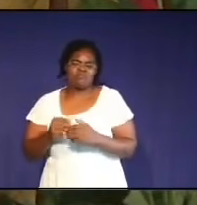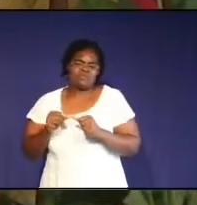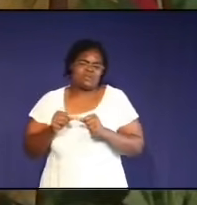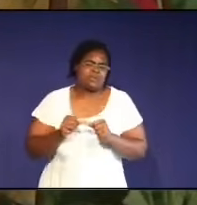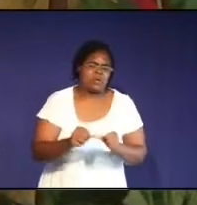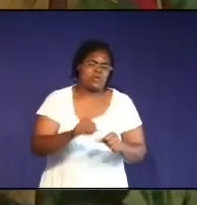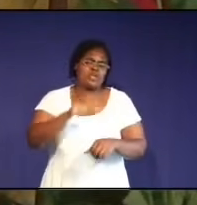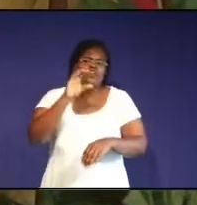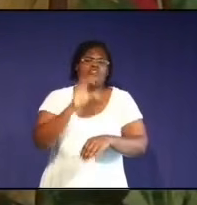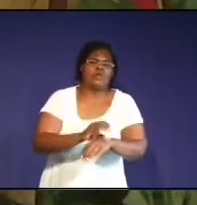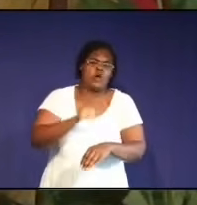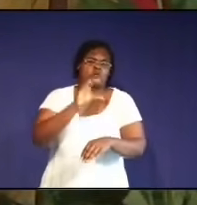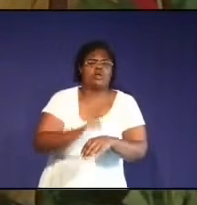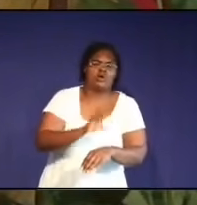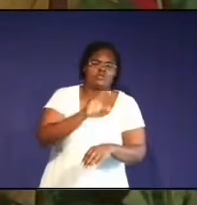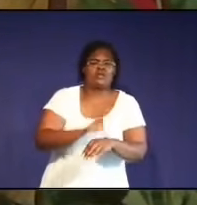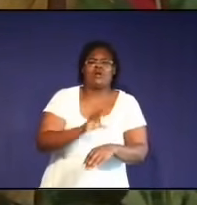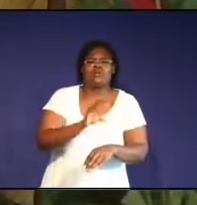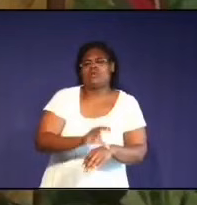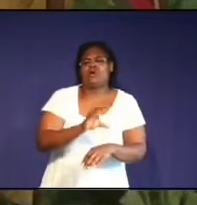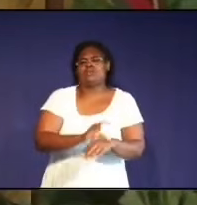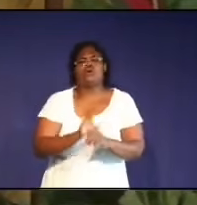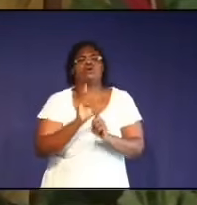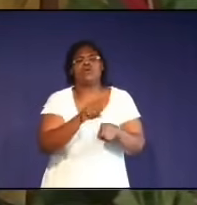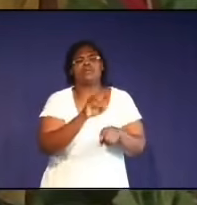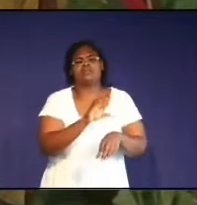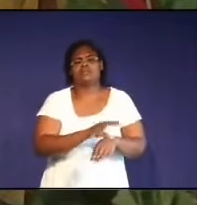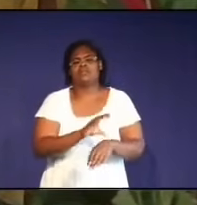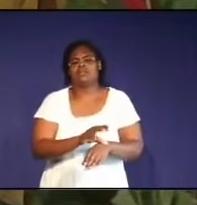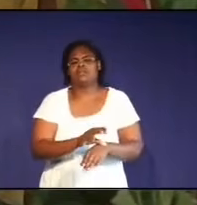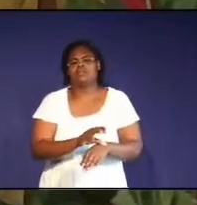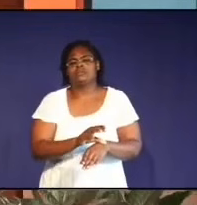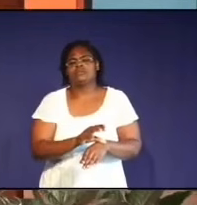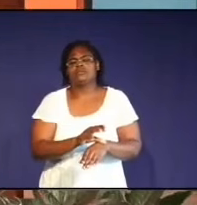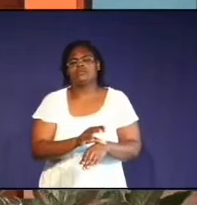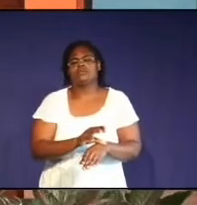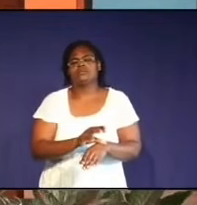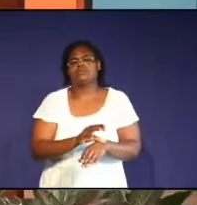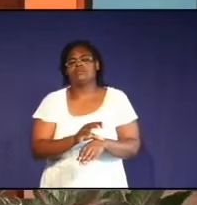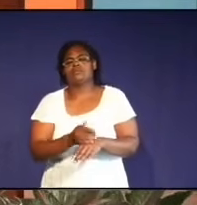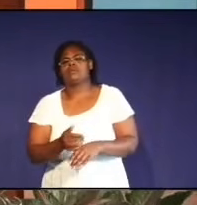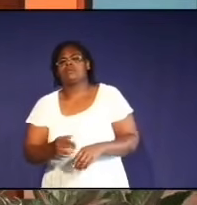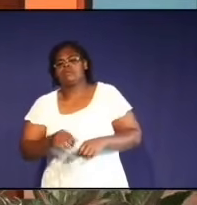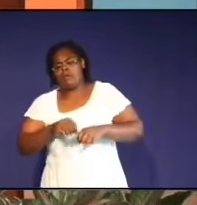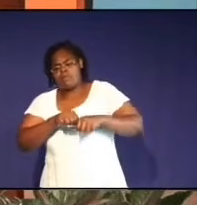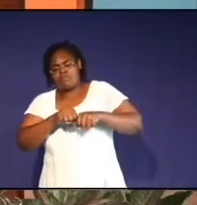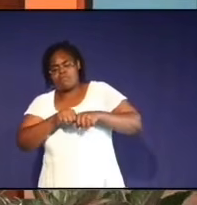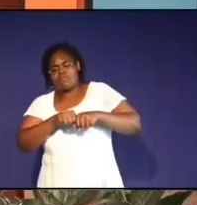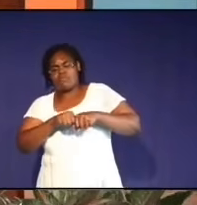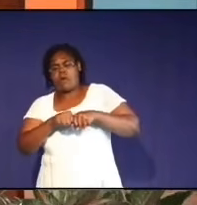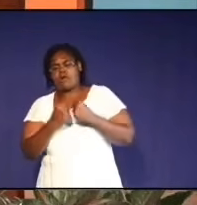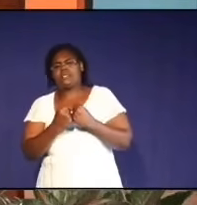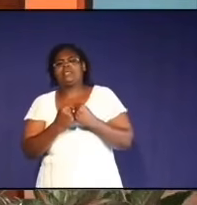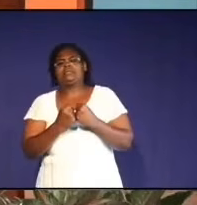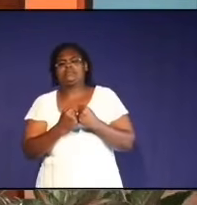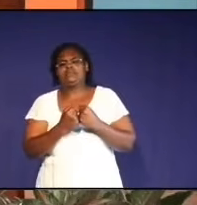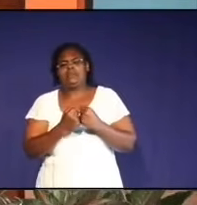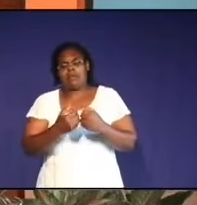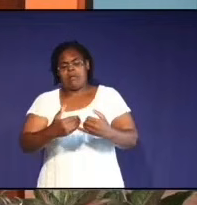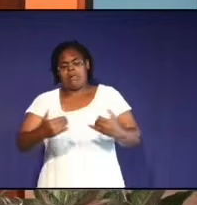Sunday Patty have a song that says, broken on the back row of the church.